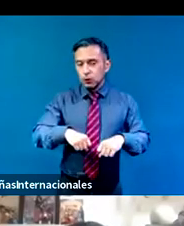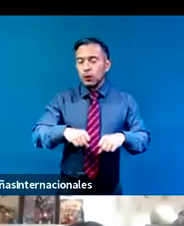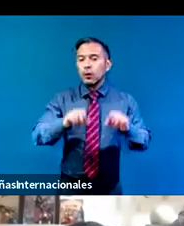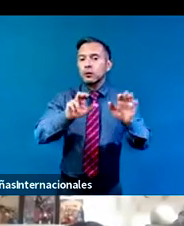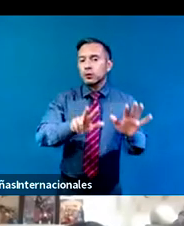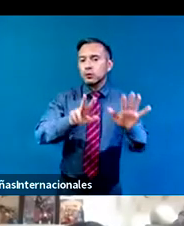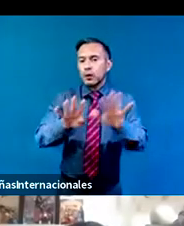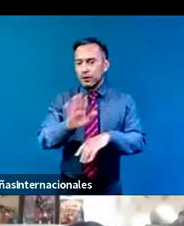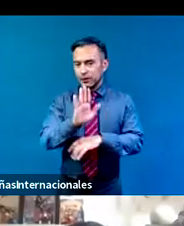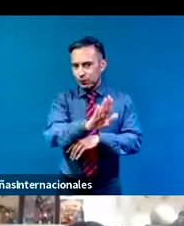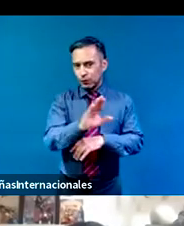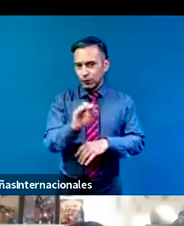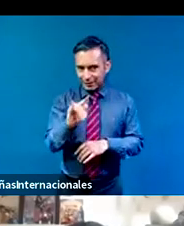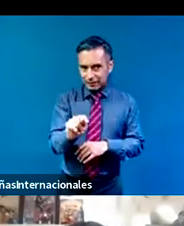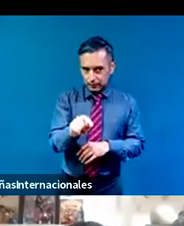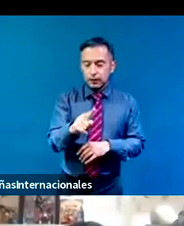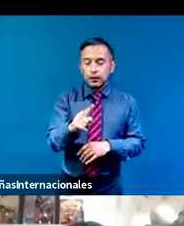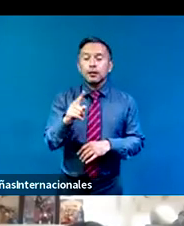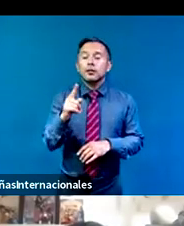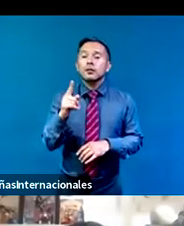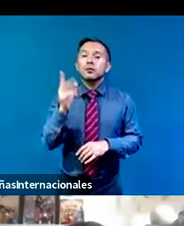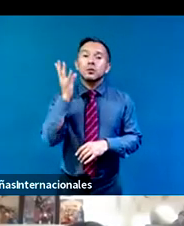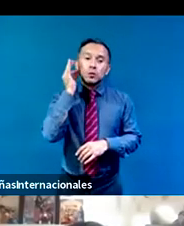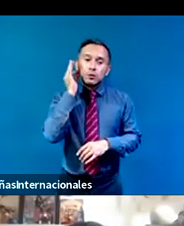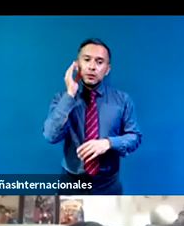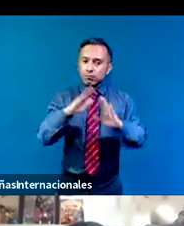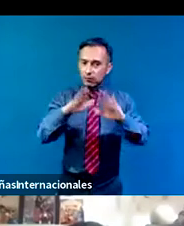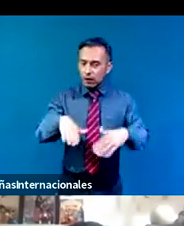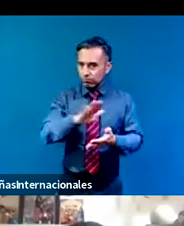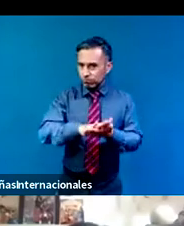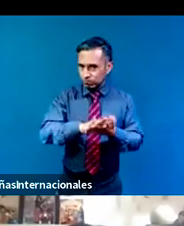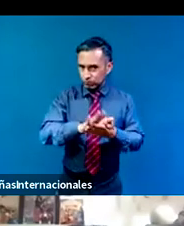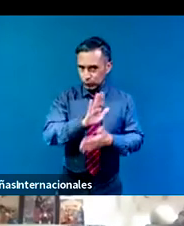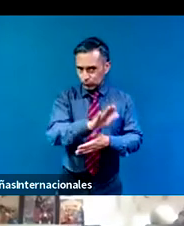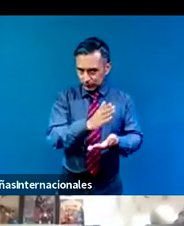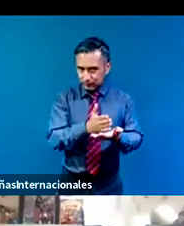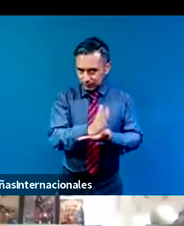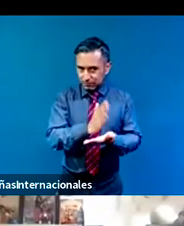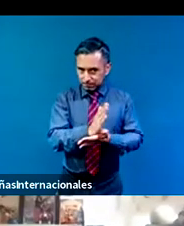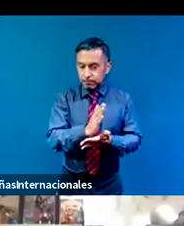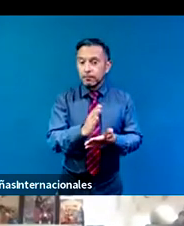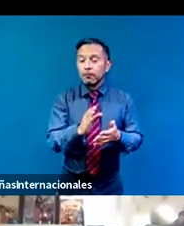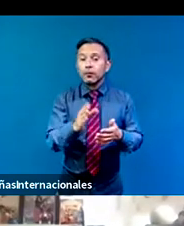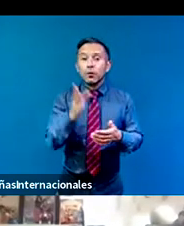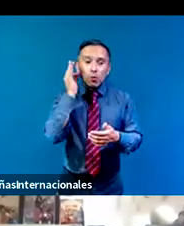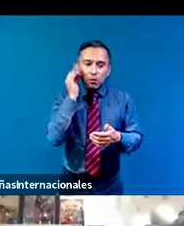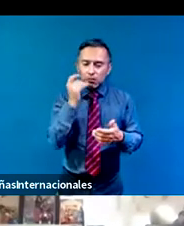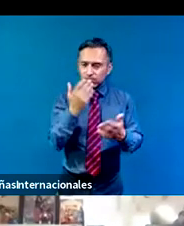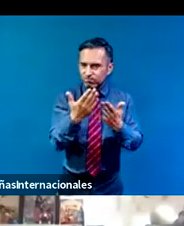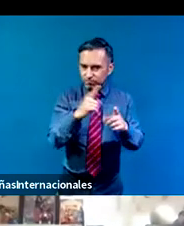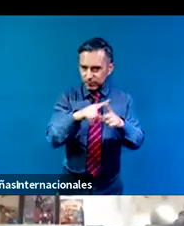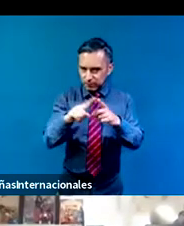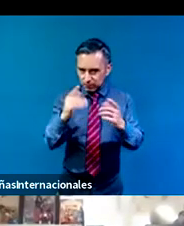But when we compare where many of those workers, there were countries in Latin America, for example, that had